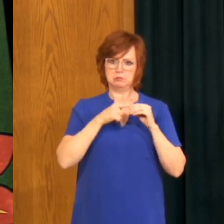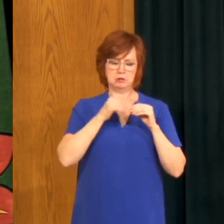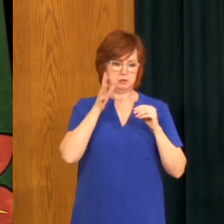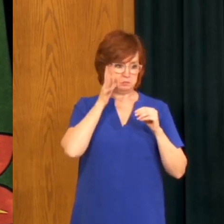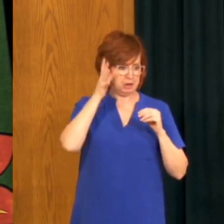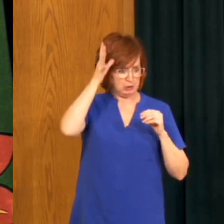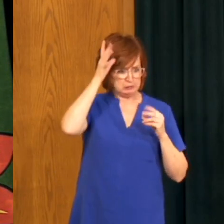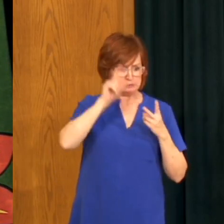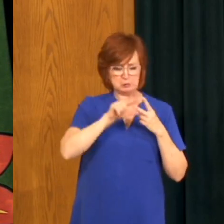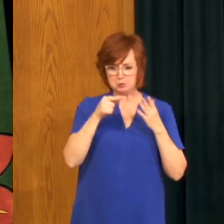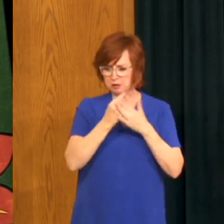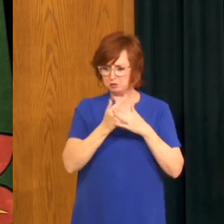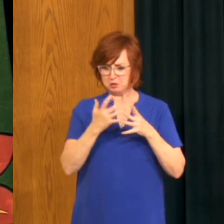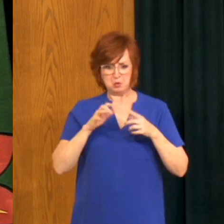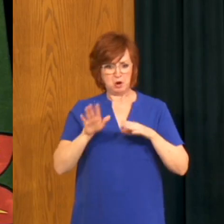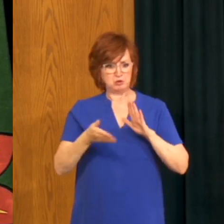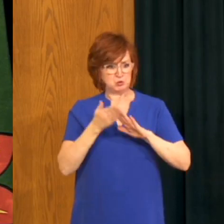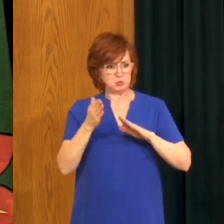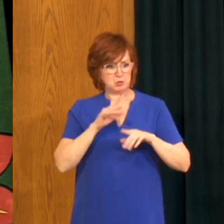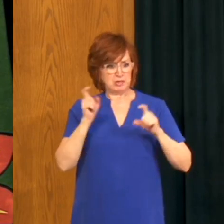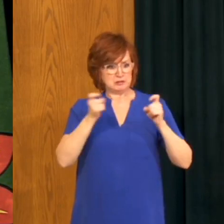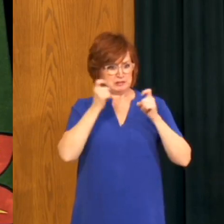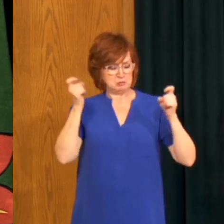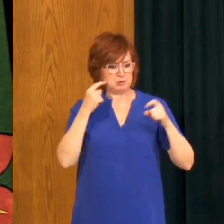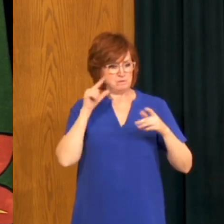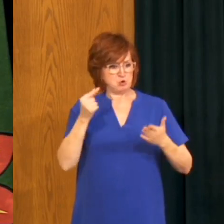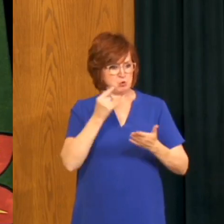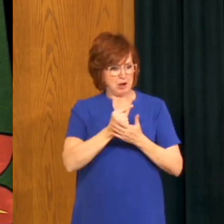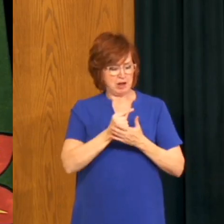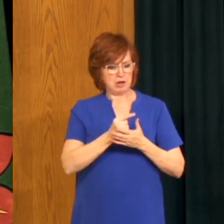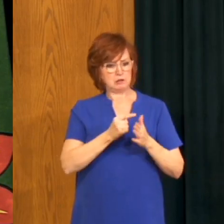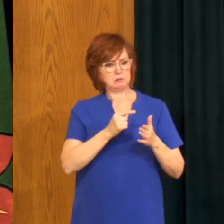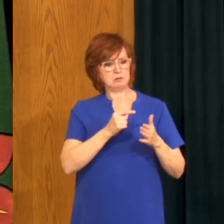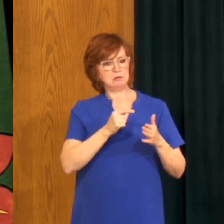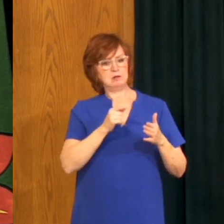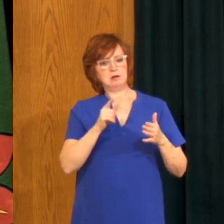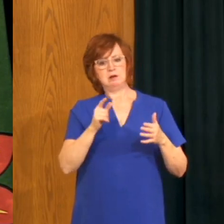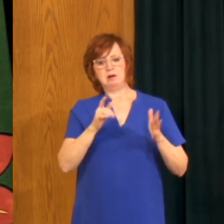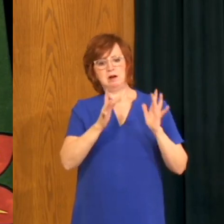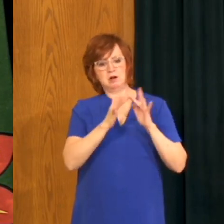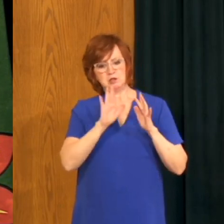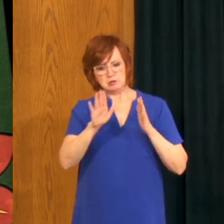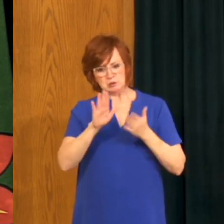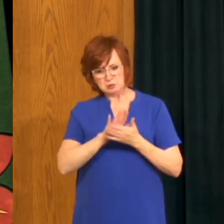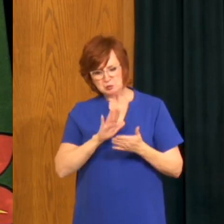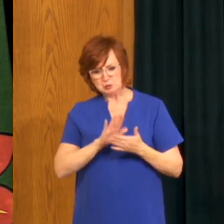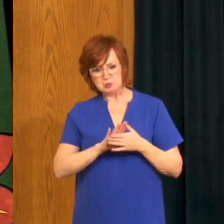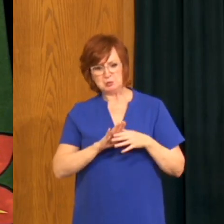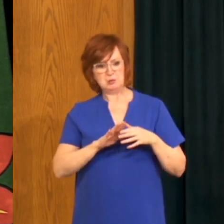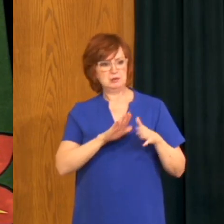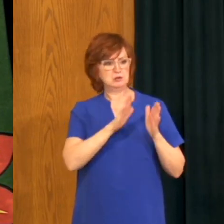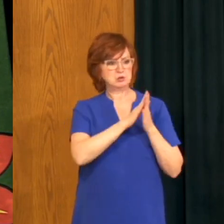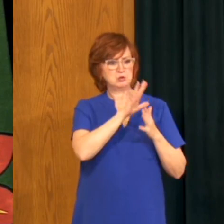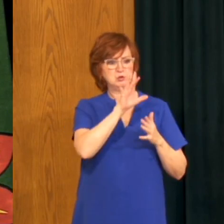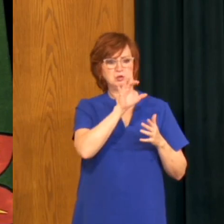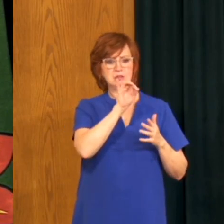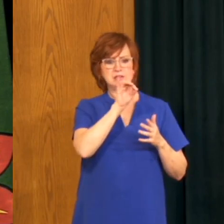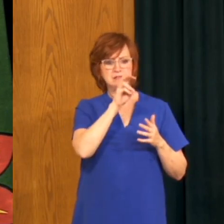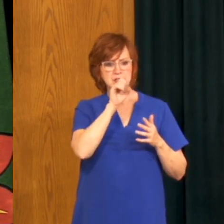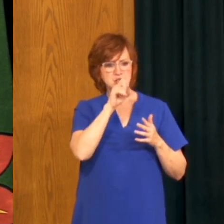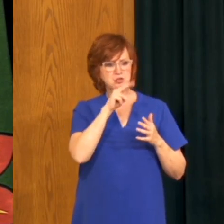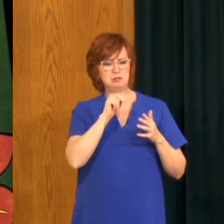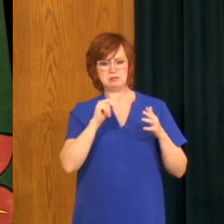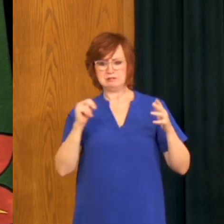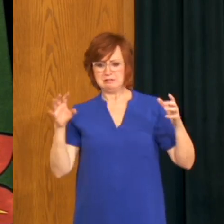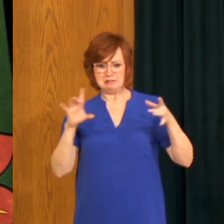hold a graduation, whether it be virtual or in person, they should work with their schools and their school division on what they can do that would